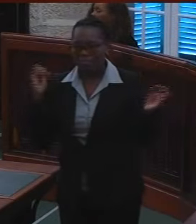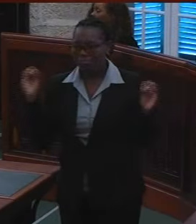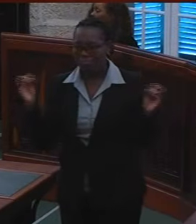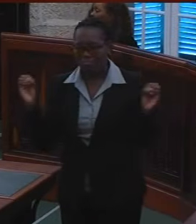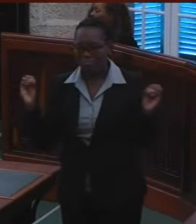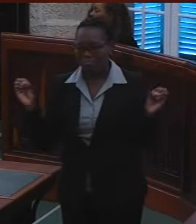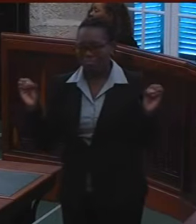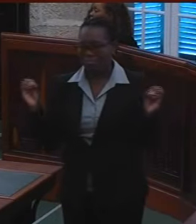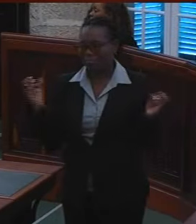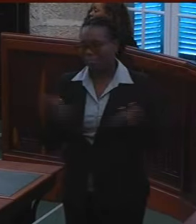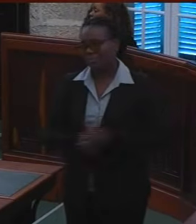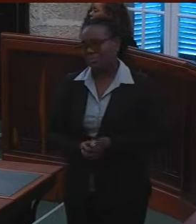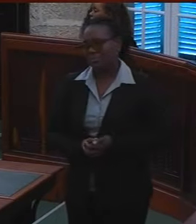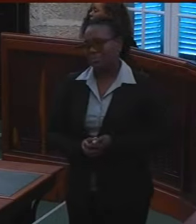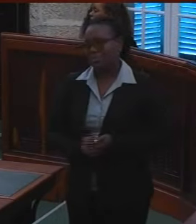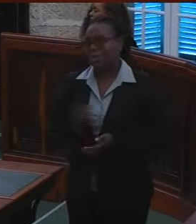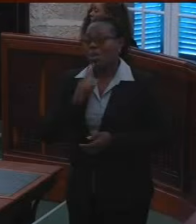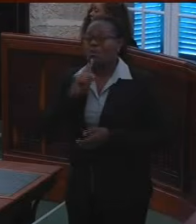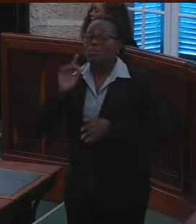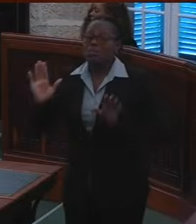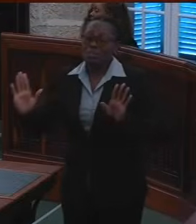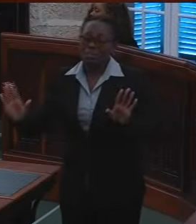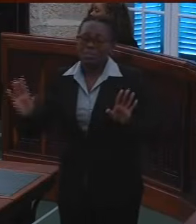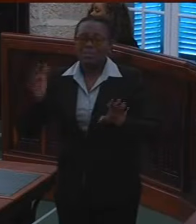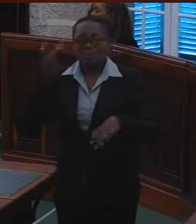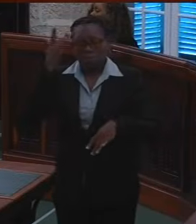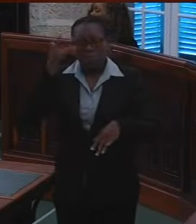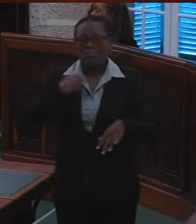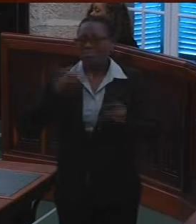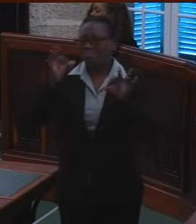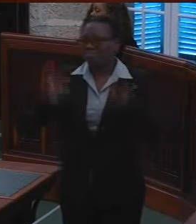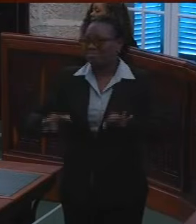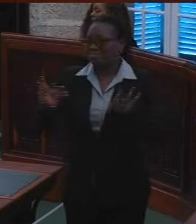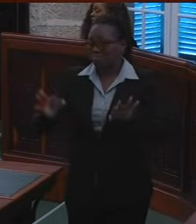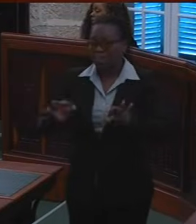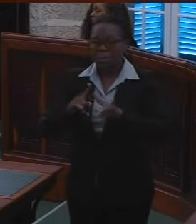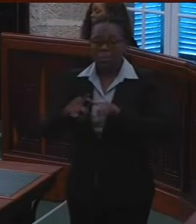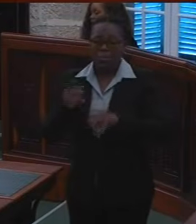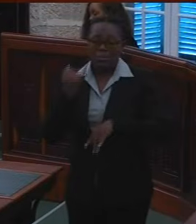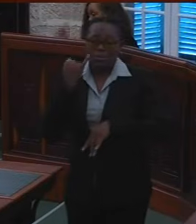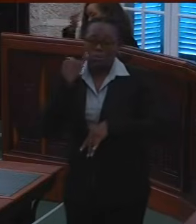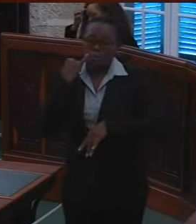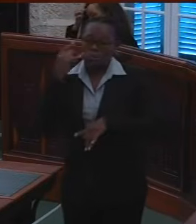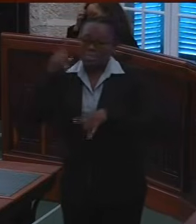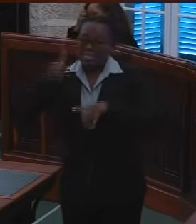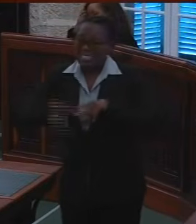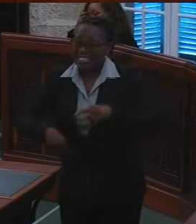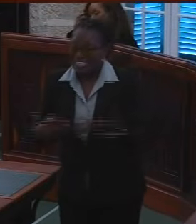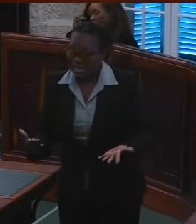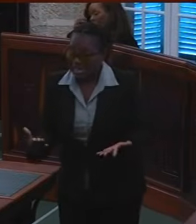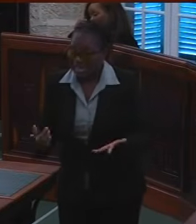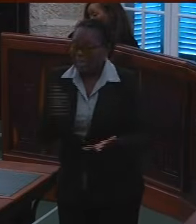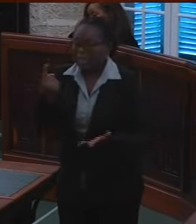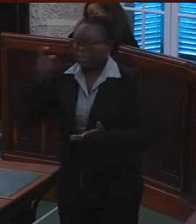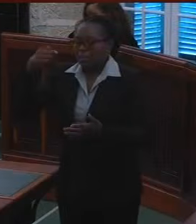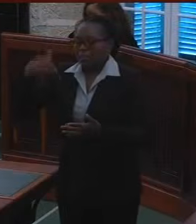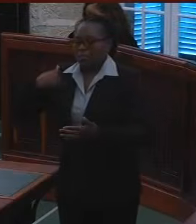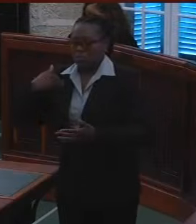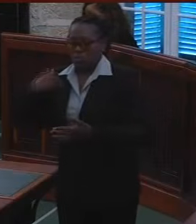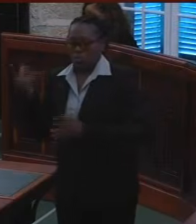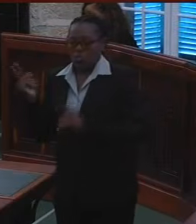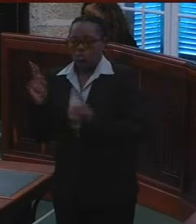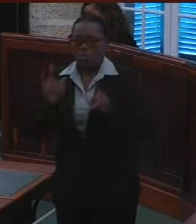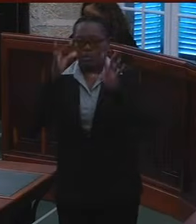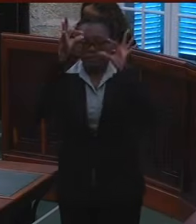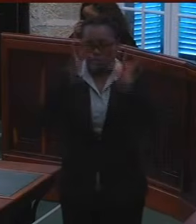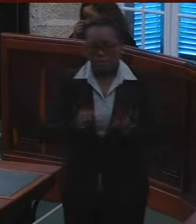the person obviously is of good mind and lucid, they make their own decisions. But there are cases where they're not. And somebody has to be able to make those decisions or to